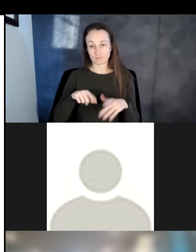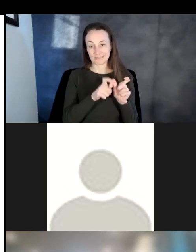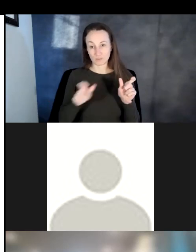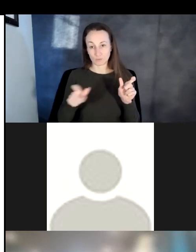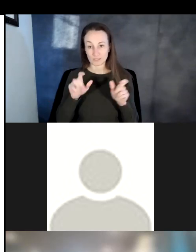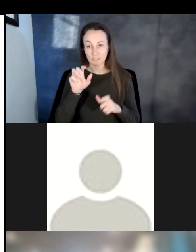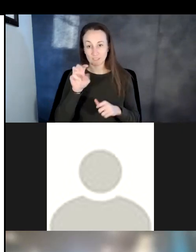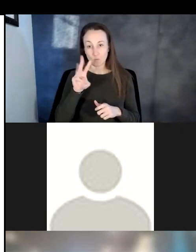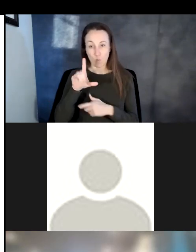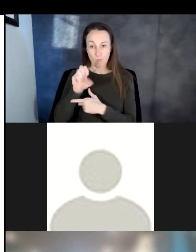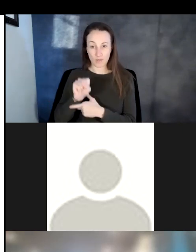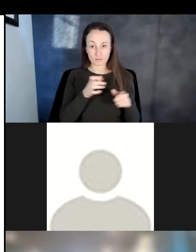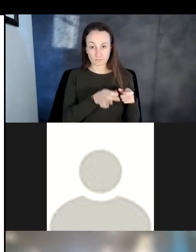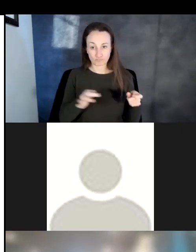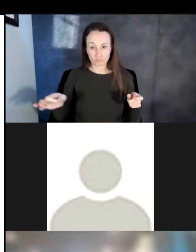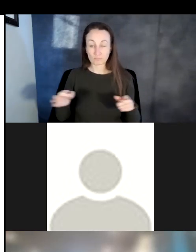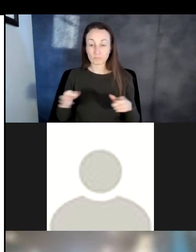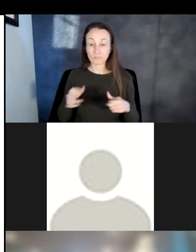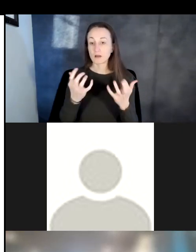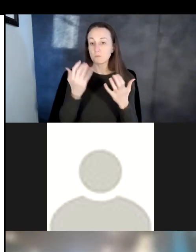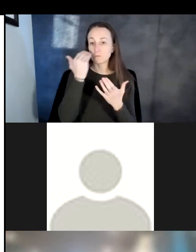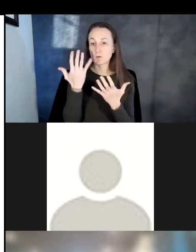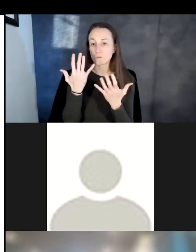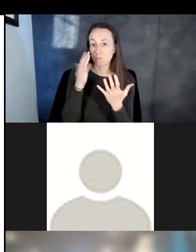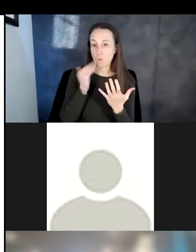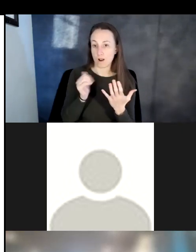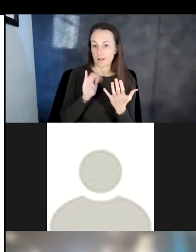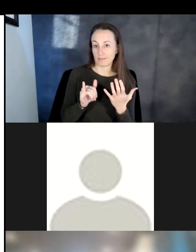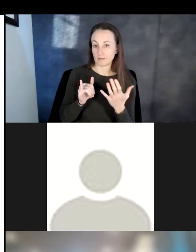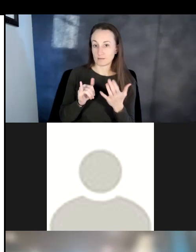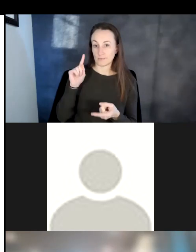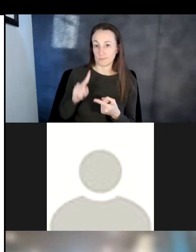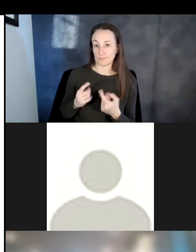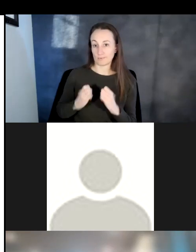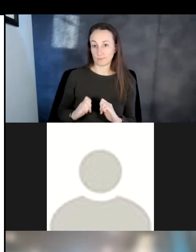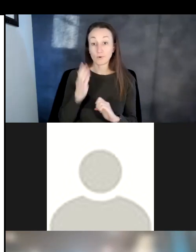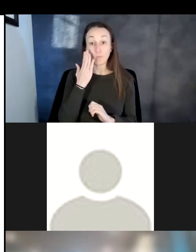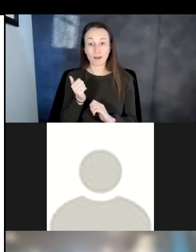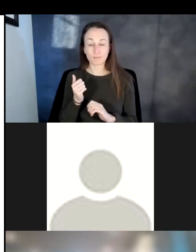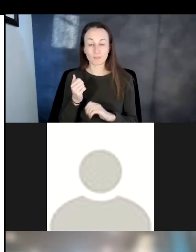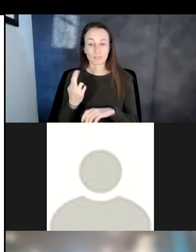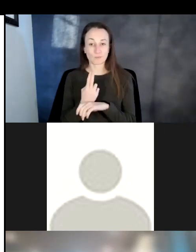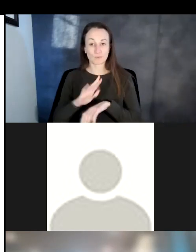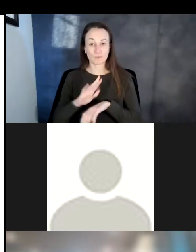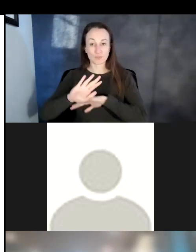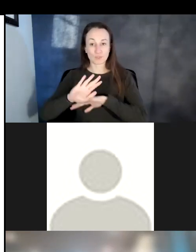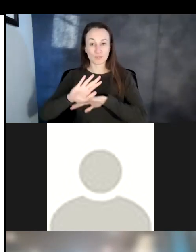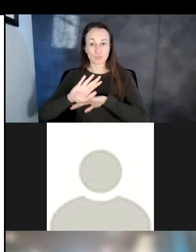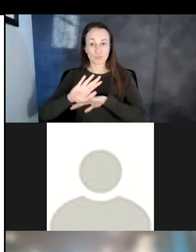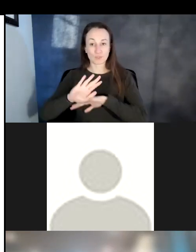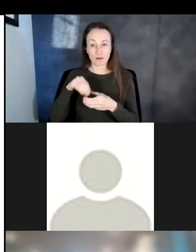a few parts in this, though, and why this kind of drops the effort. The first one being we're using overnight culture. So this is actually something that's